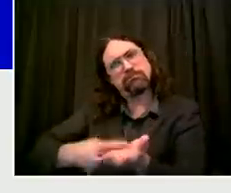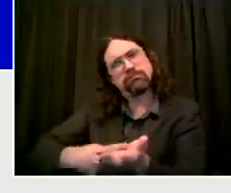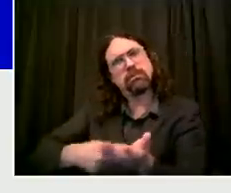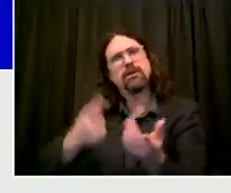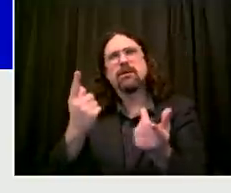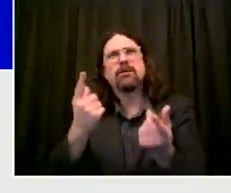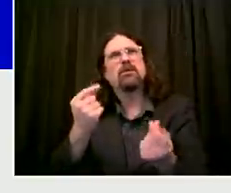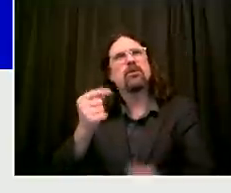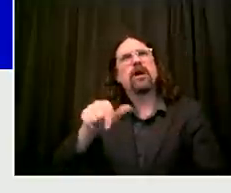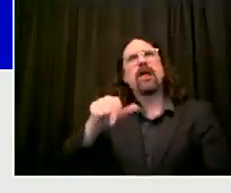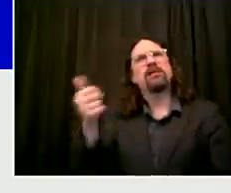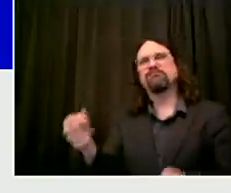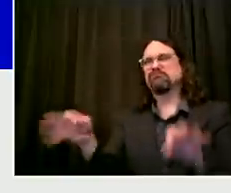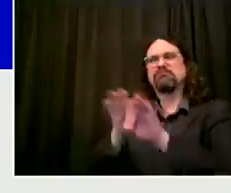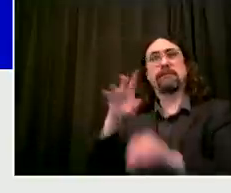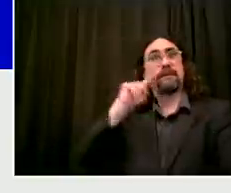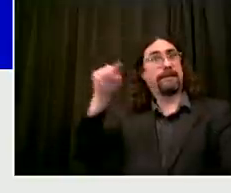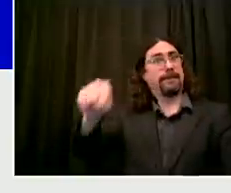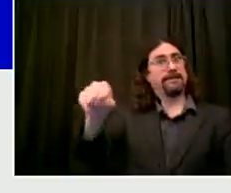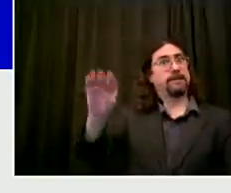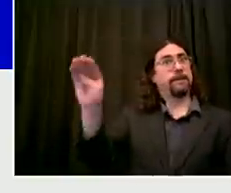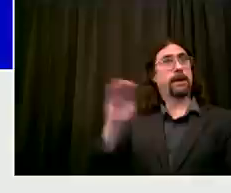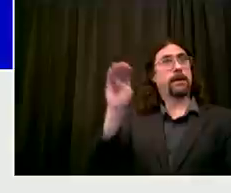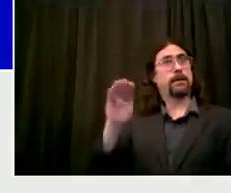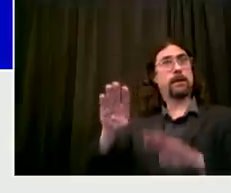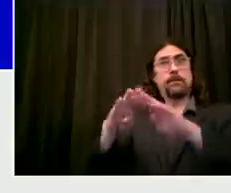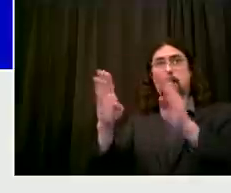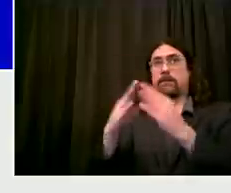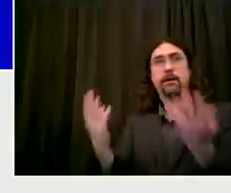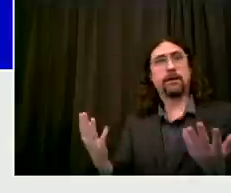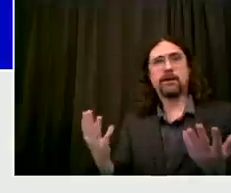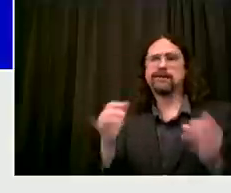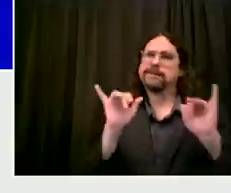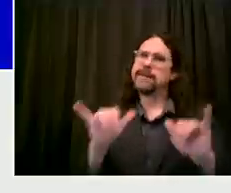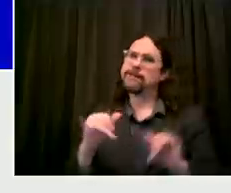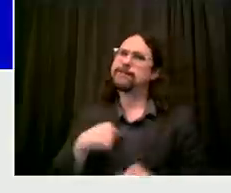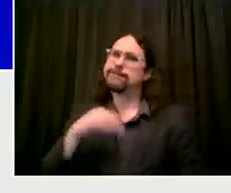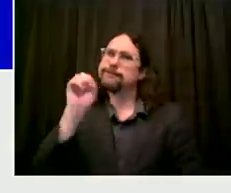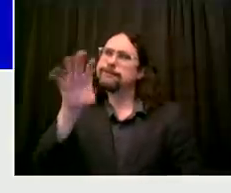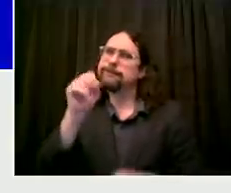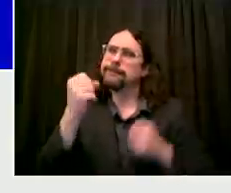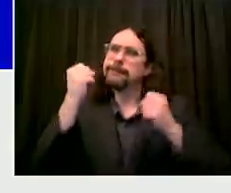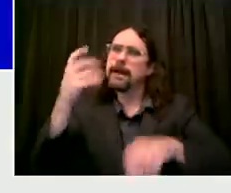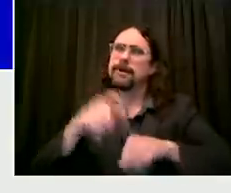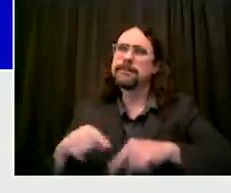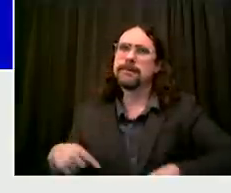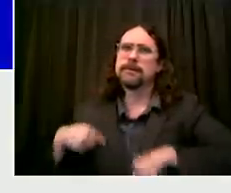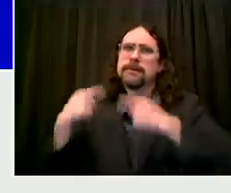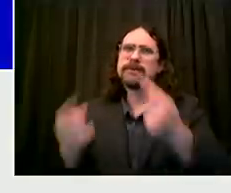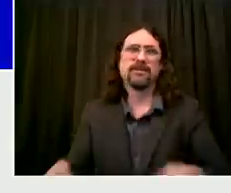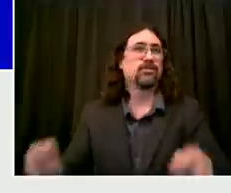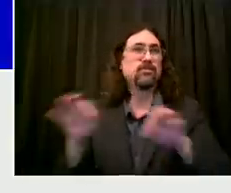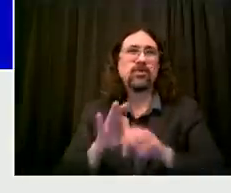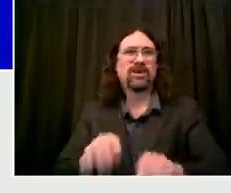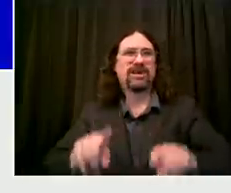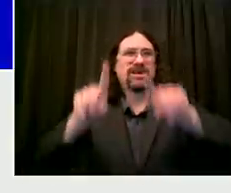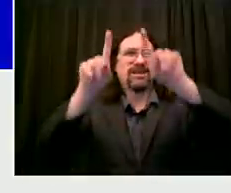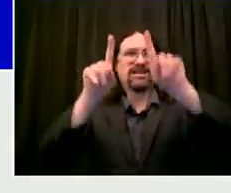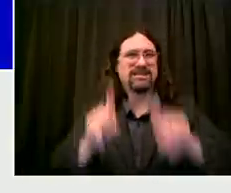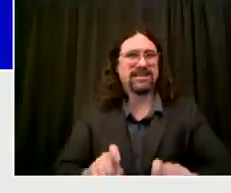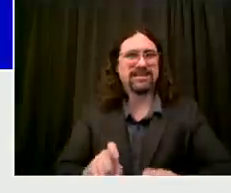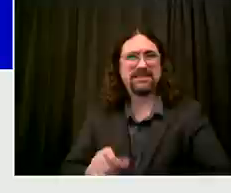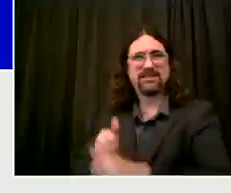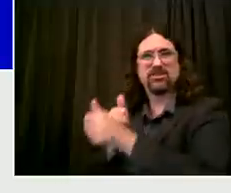days. I want to emphasize, there's a handoff I keep talking about. Just as you start to reopen, test and